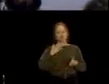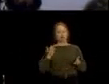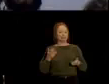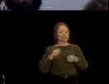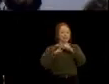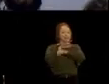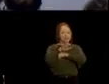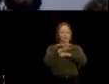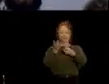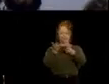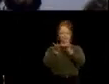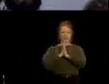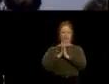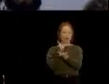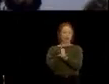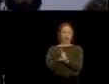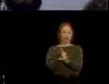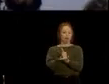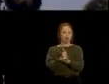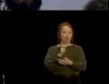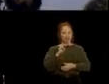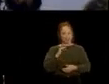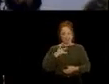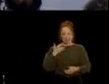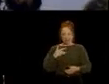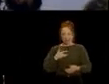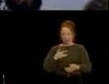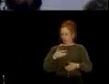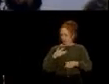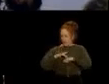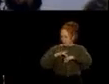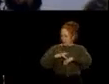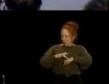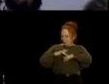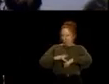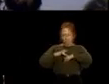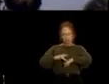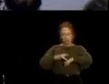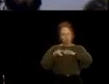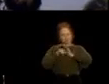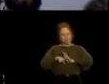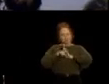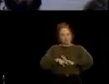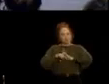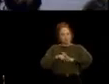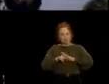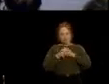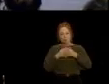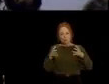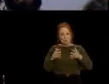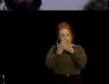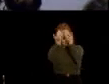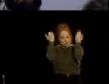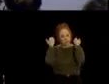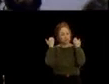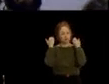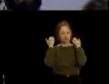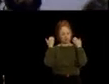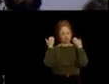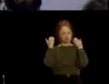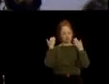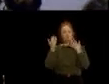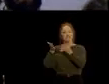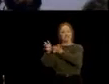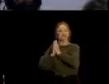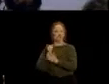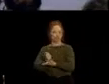can't handle my own sort of negative feelings. I tell myself, okay, if you're not feeling your best about yourself,